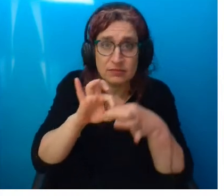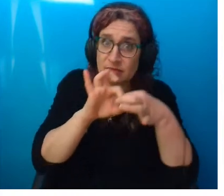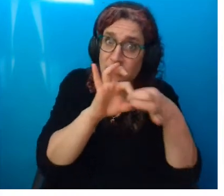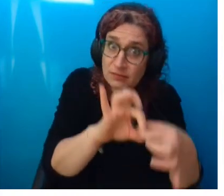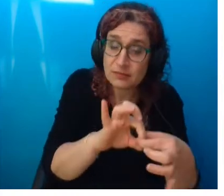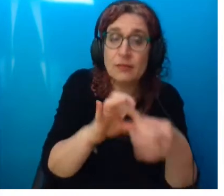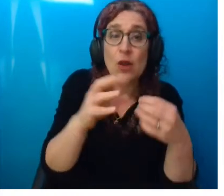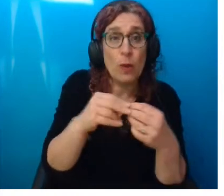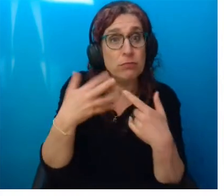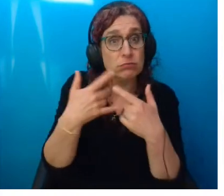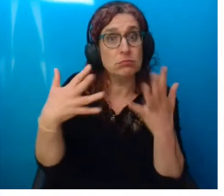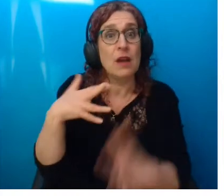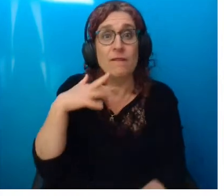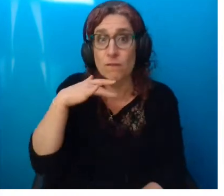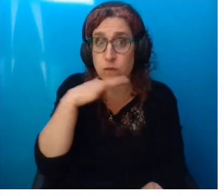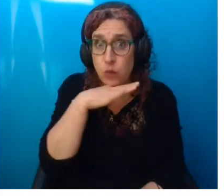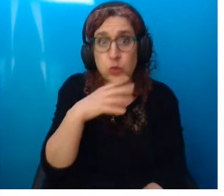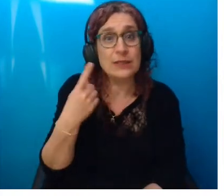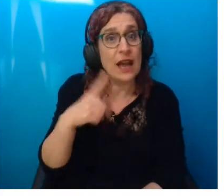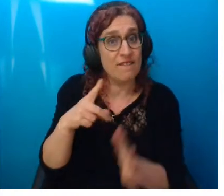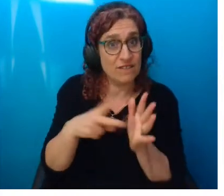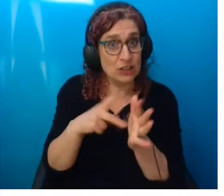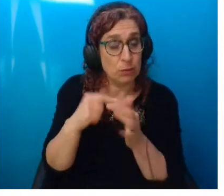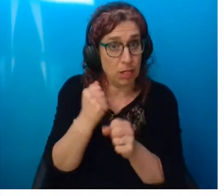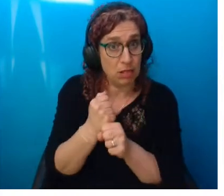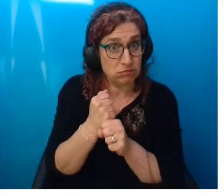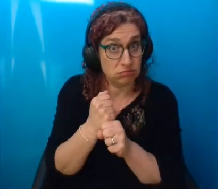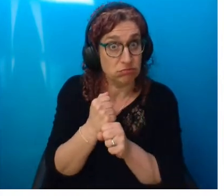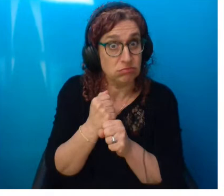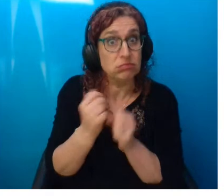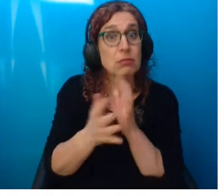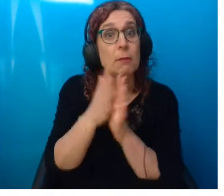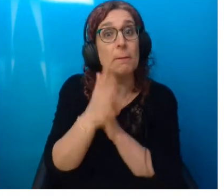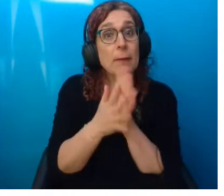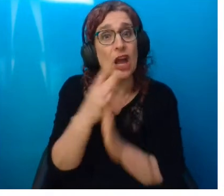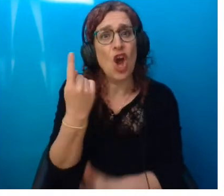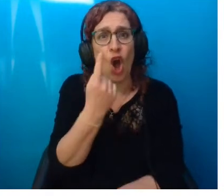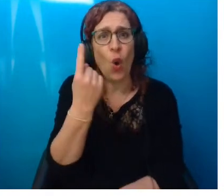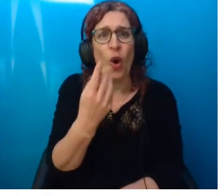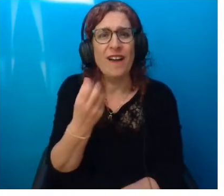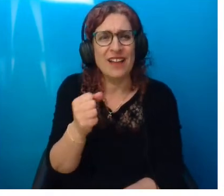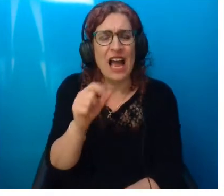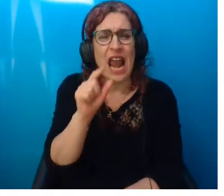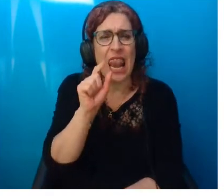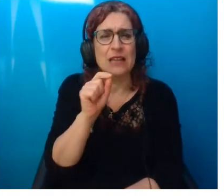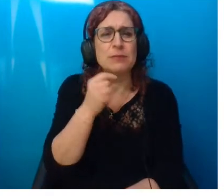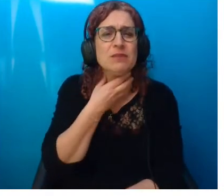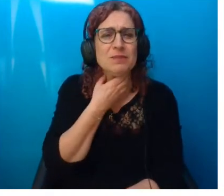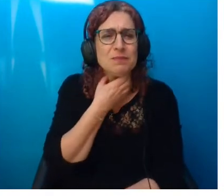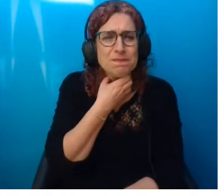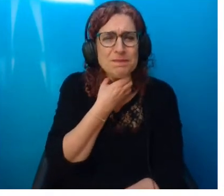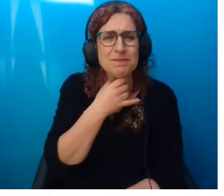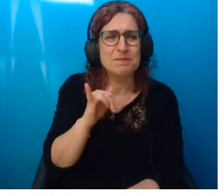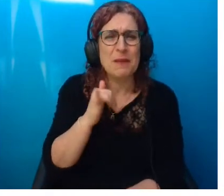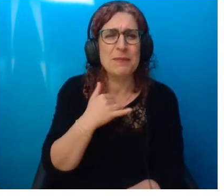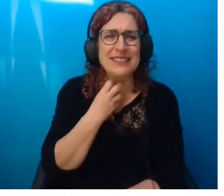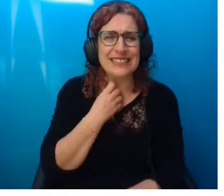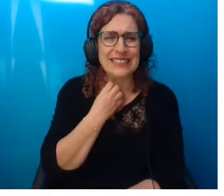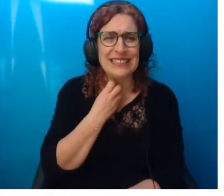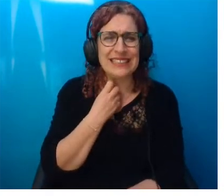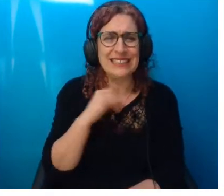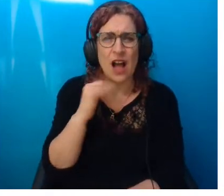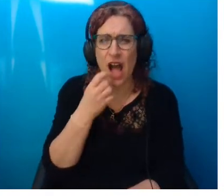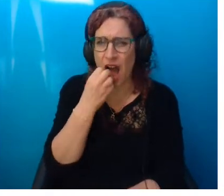the patient or the person who suffers from it suffers from a little bit of swelling or tingling or itching in their mouth and their